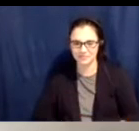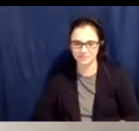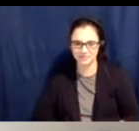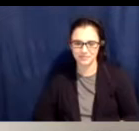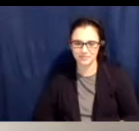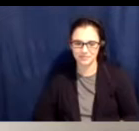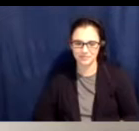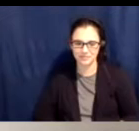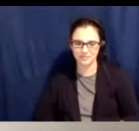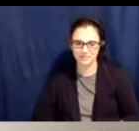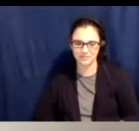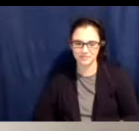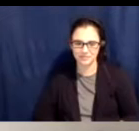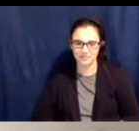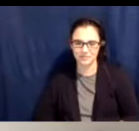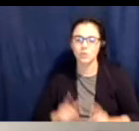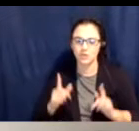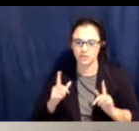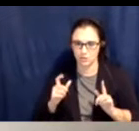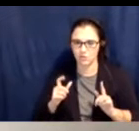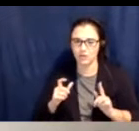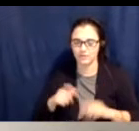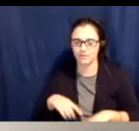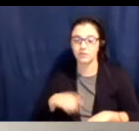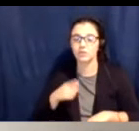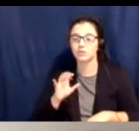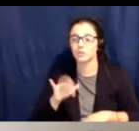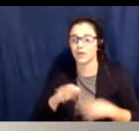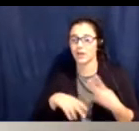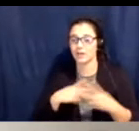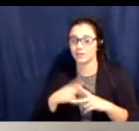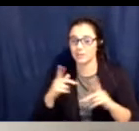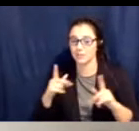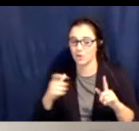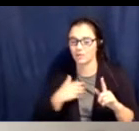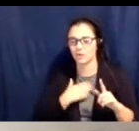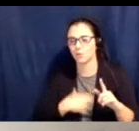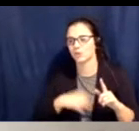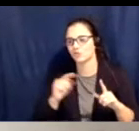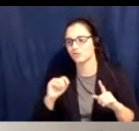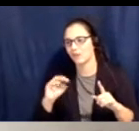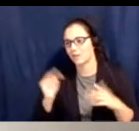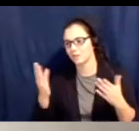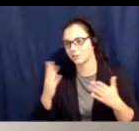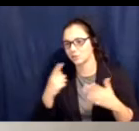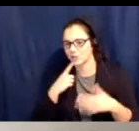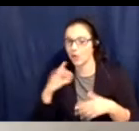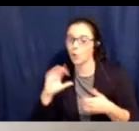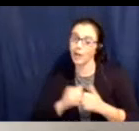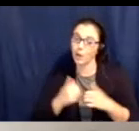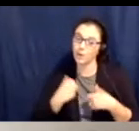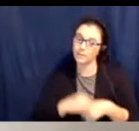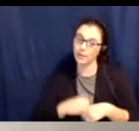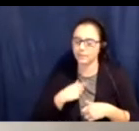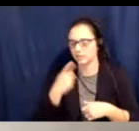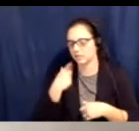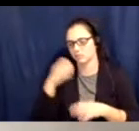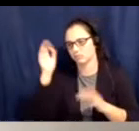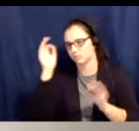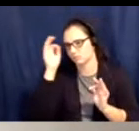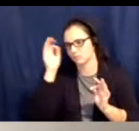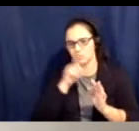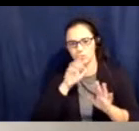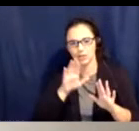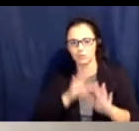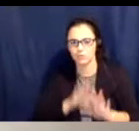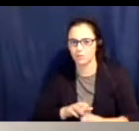Oh, sorry, this is a photograph. So this is one of the photographs where I wish Tom were here to say, this is how they made this, because I have no idea, and it's so